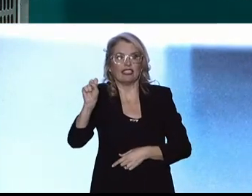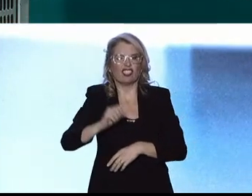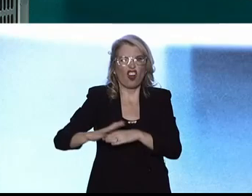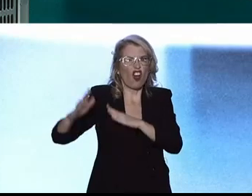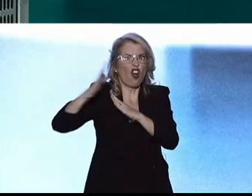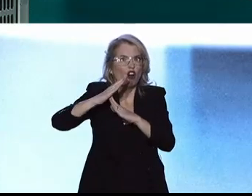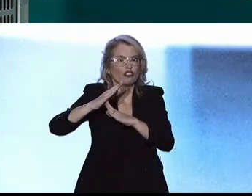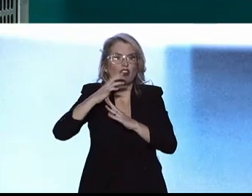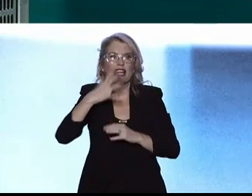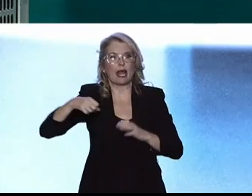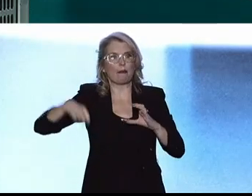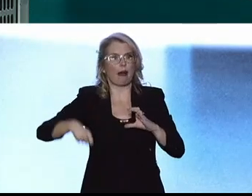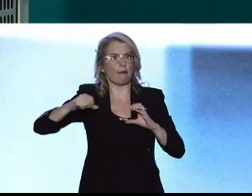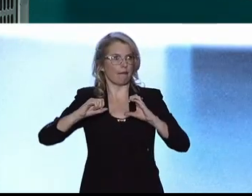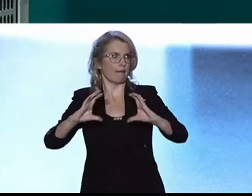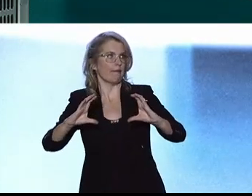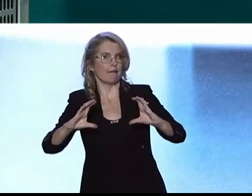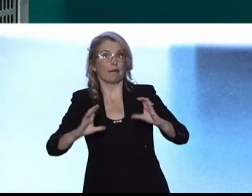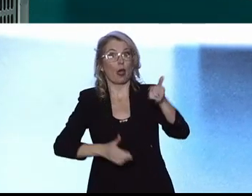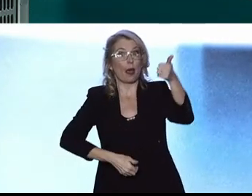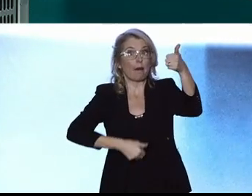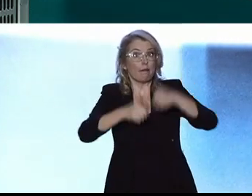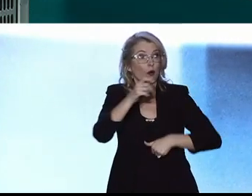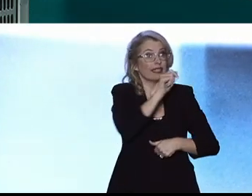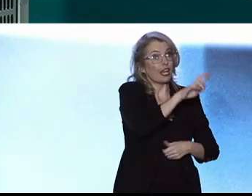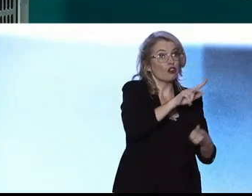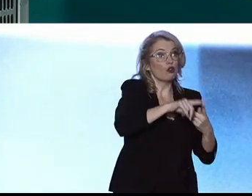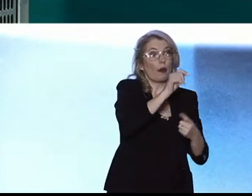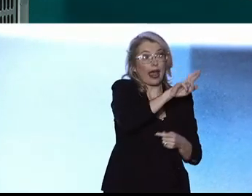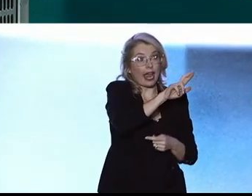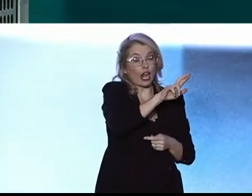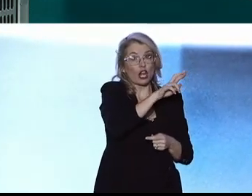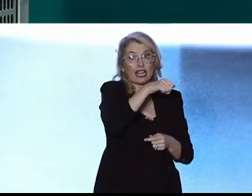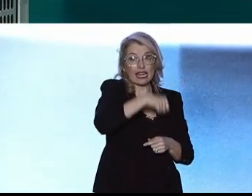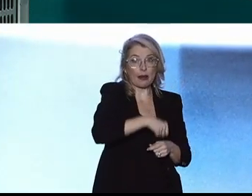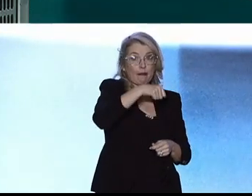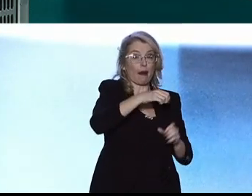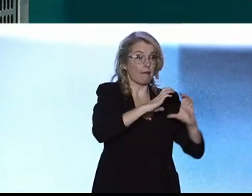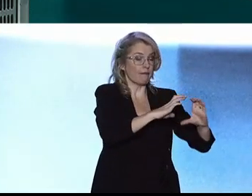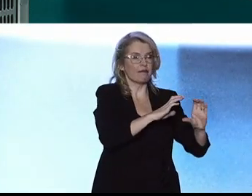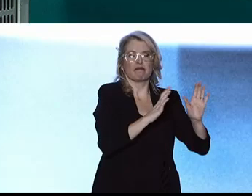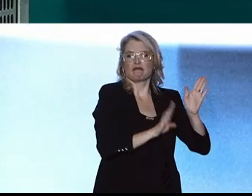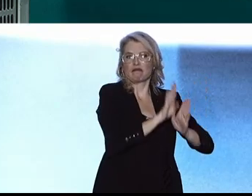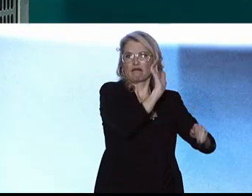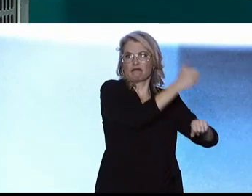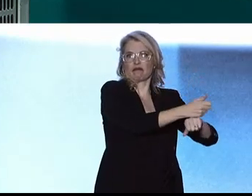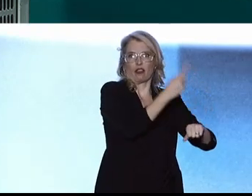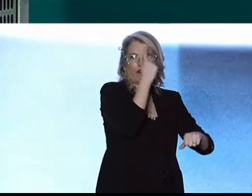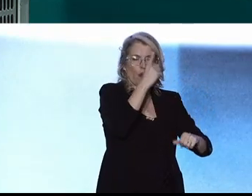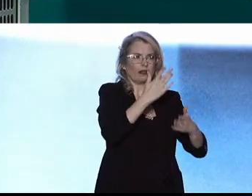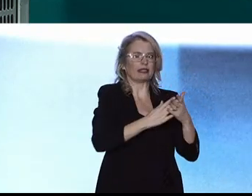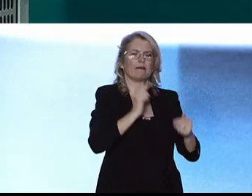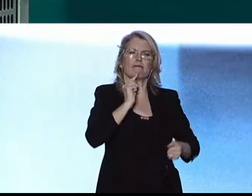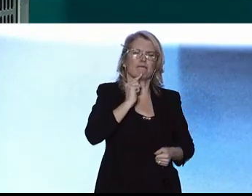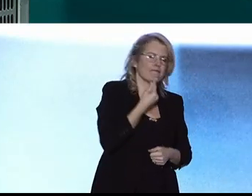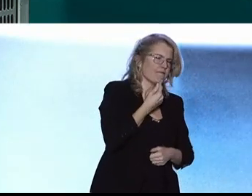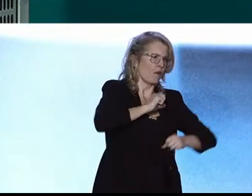pump. Unlike most air-to-air heat pumps, it was developed for areas with harsh